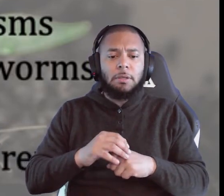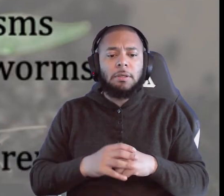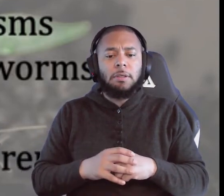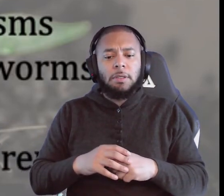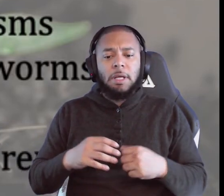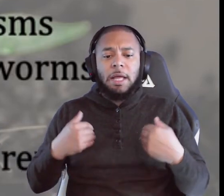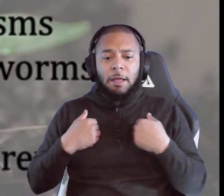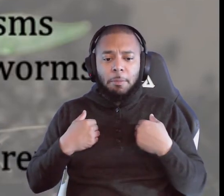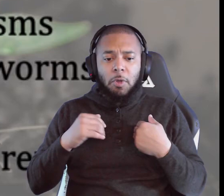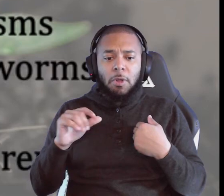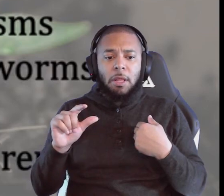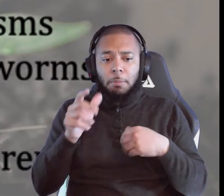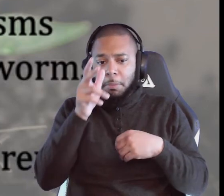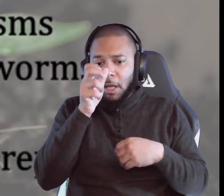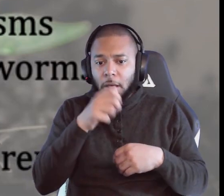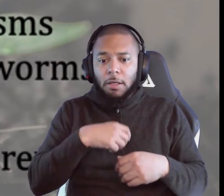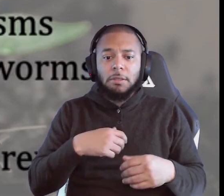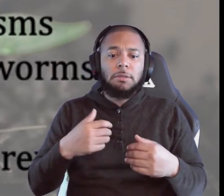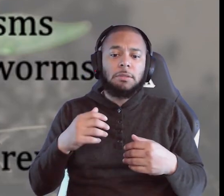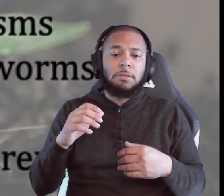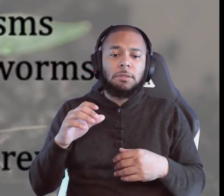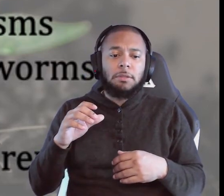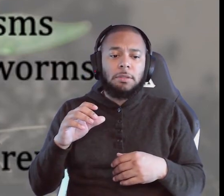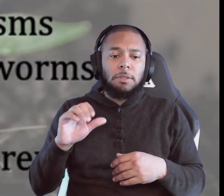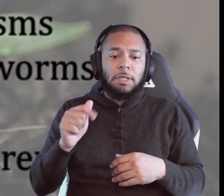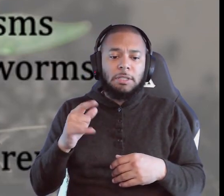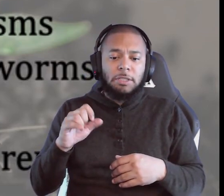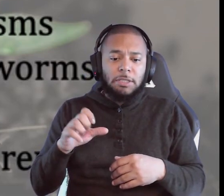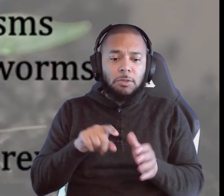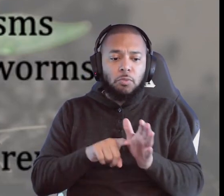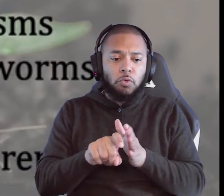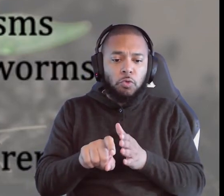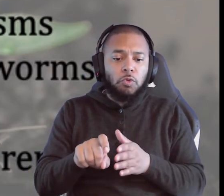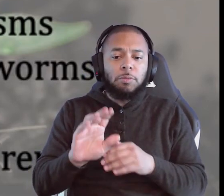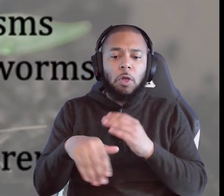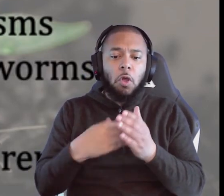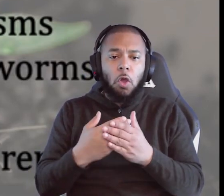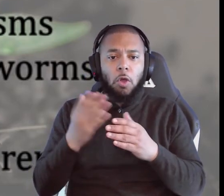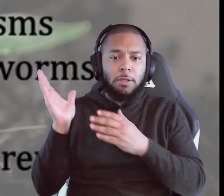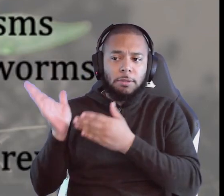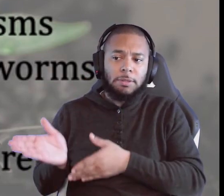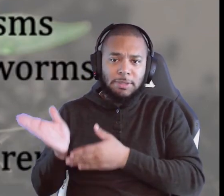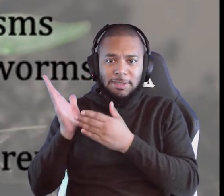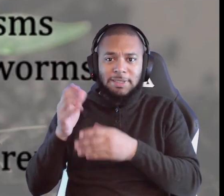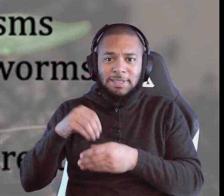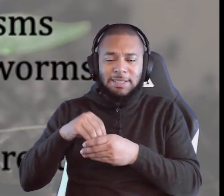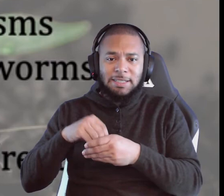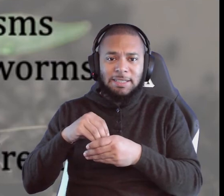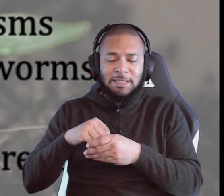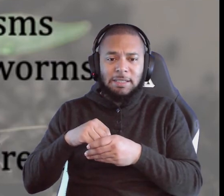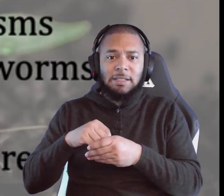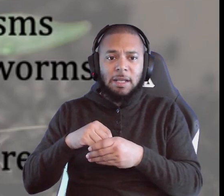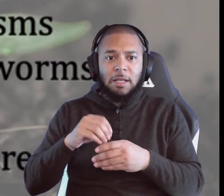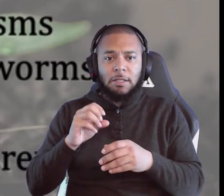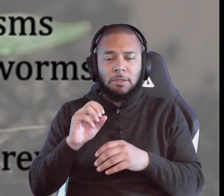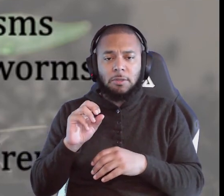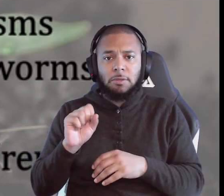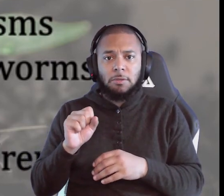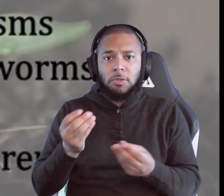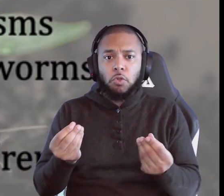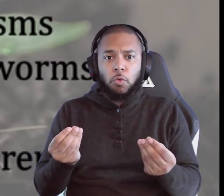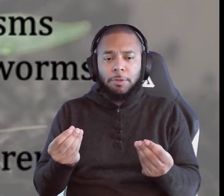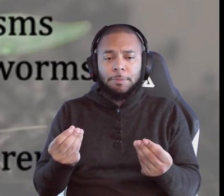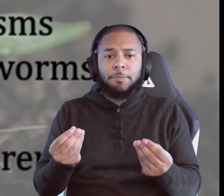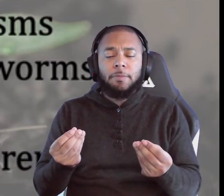moles, amphibians, and reptiles make their home within soil. Since soil is composed of both living, which we